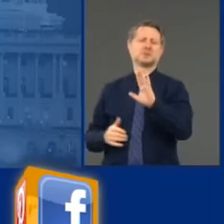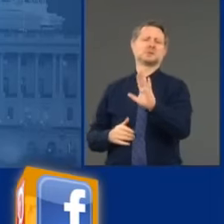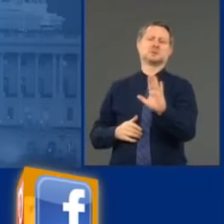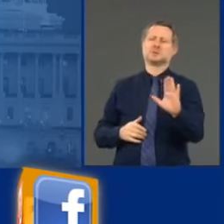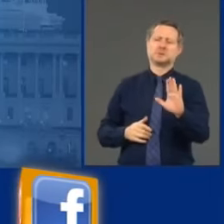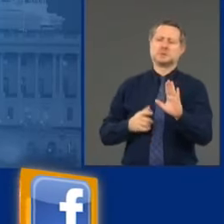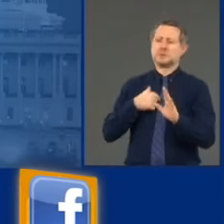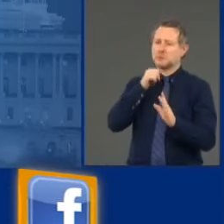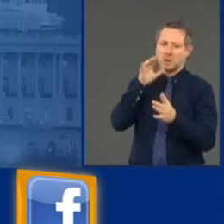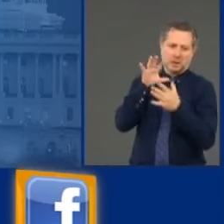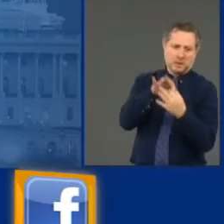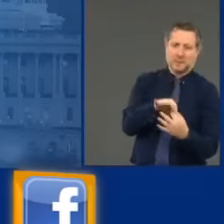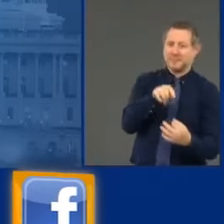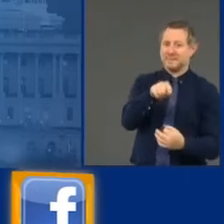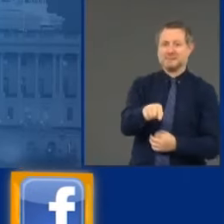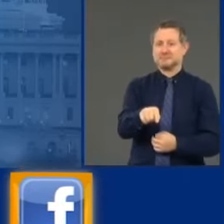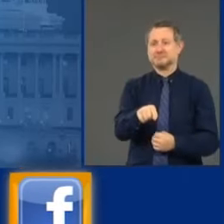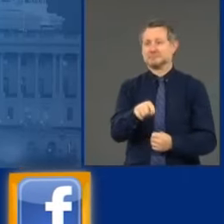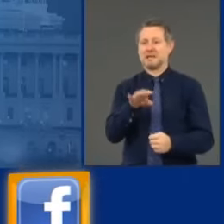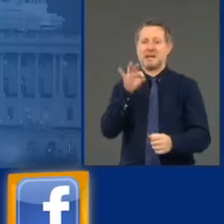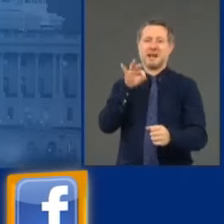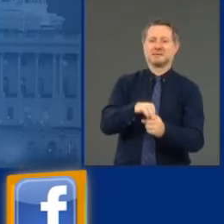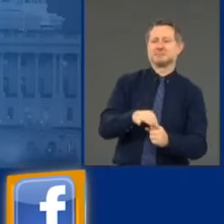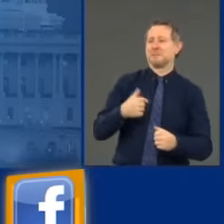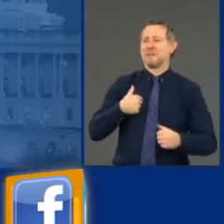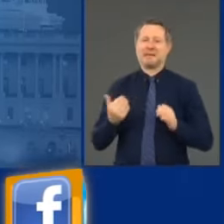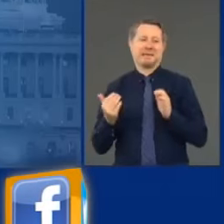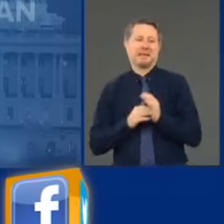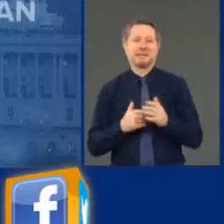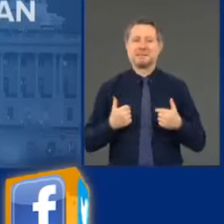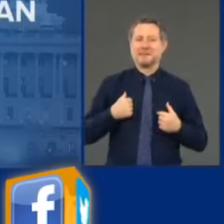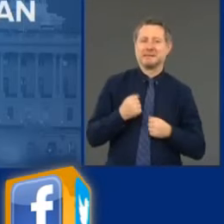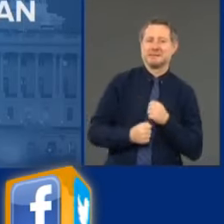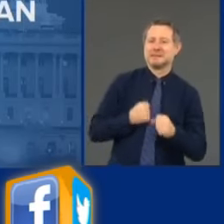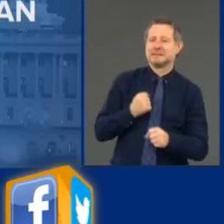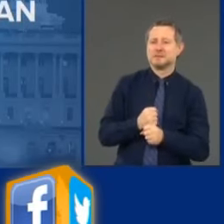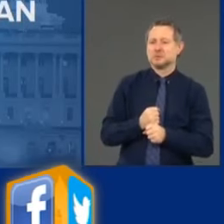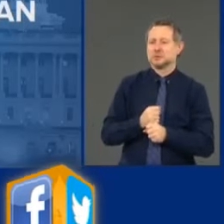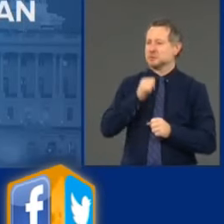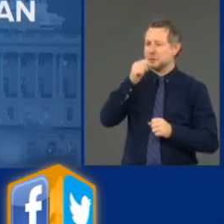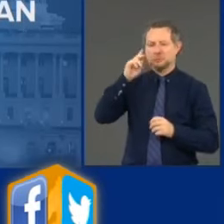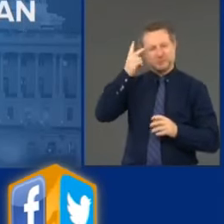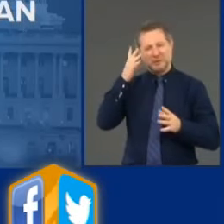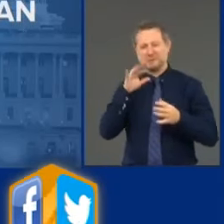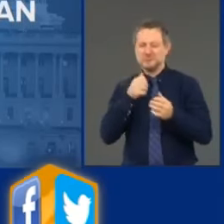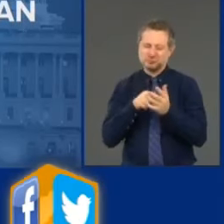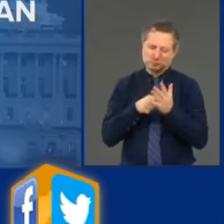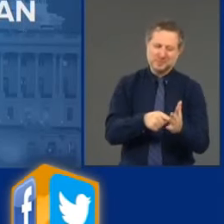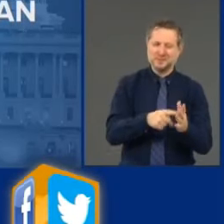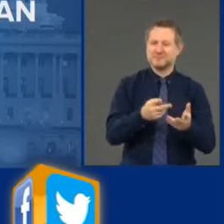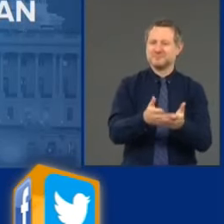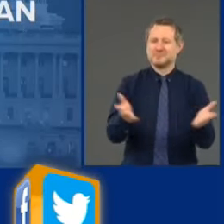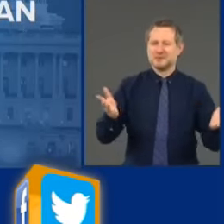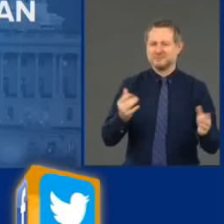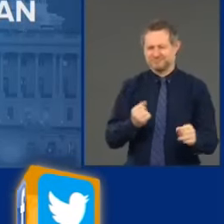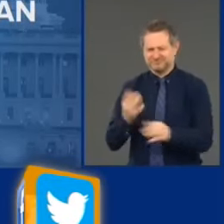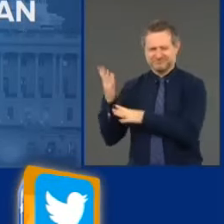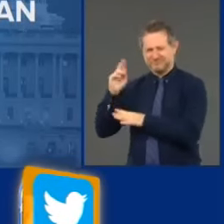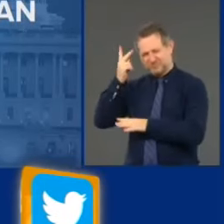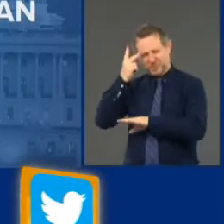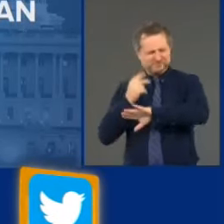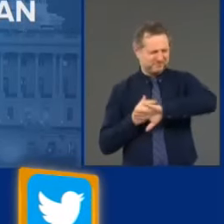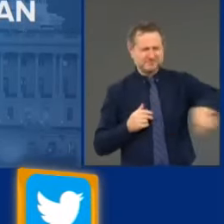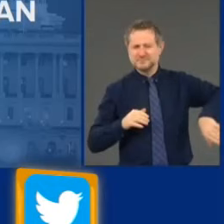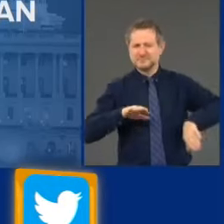You represent everyone. Forget the politics. Represent people. And it doesn't matter, Republican, Democrat. That's